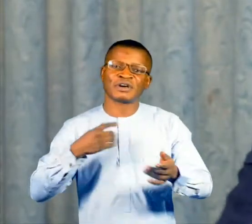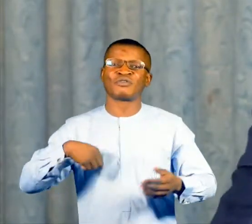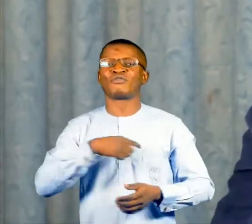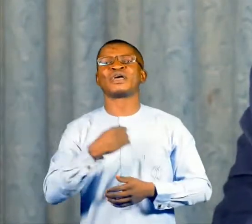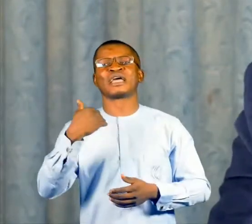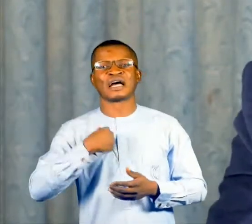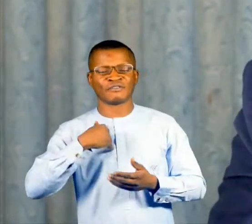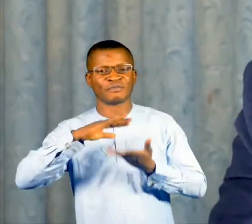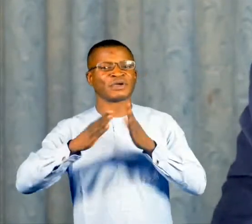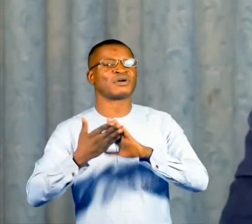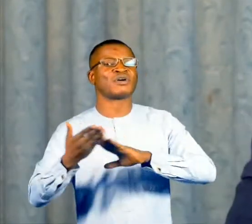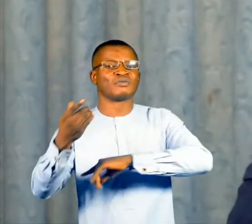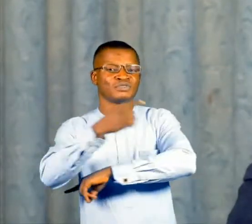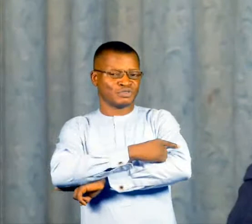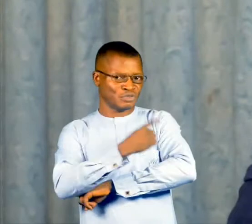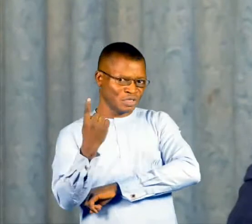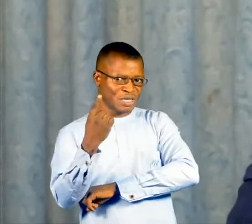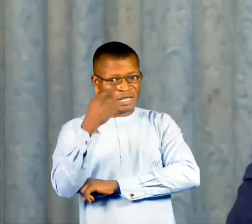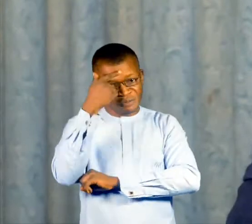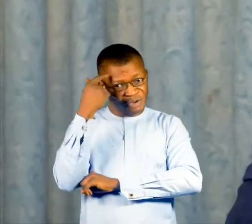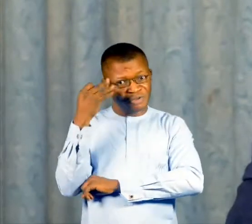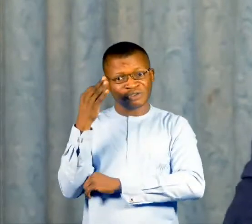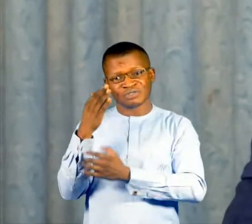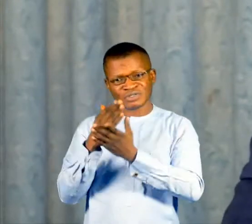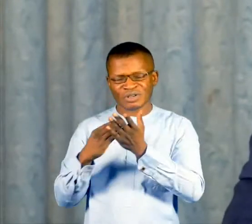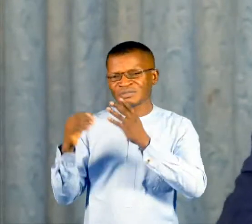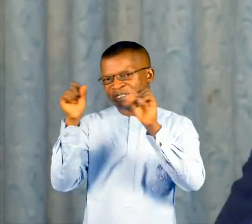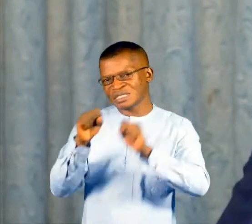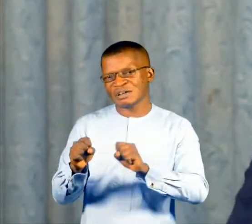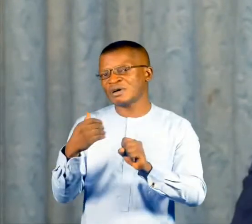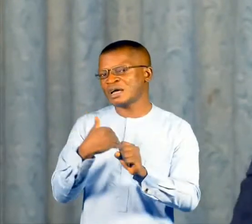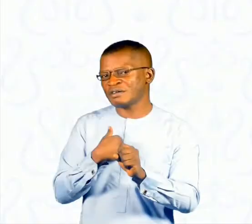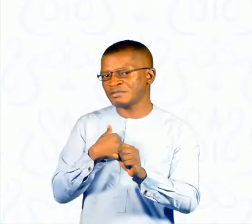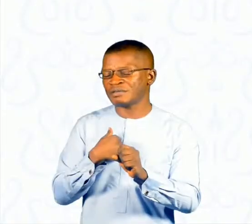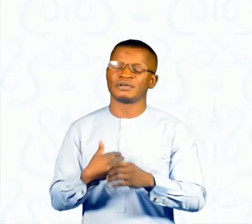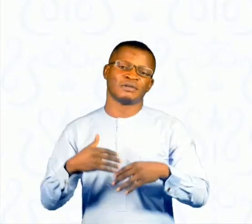become whatever we have become today because of the fostering